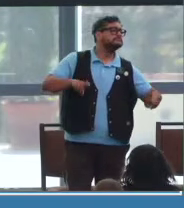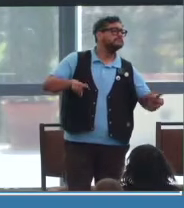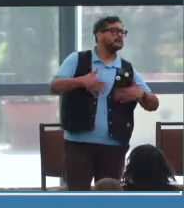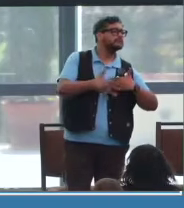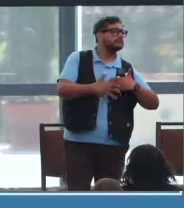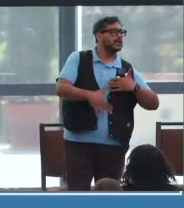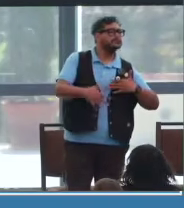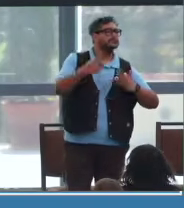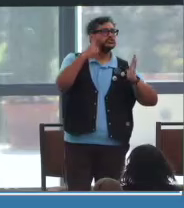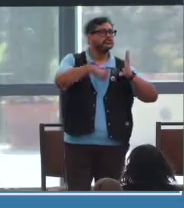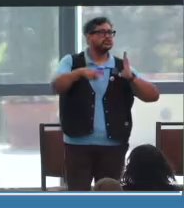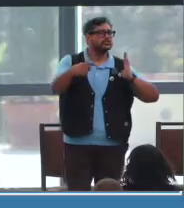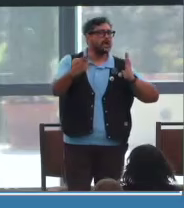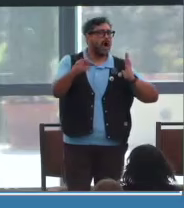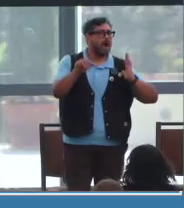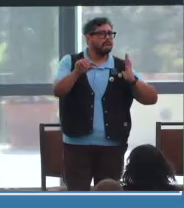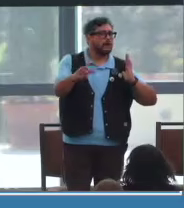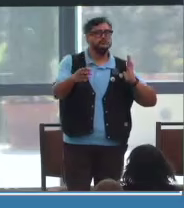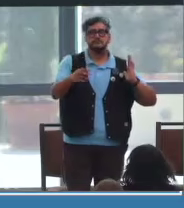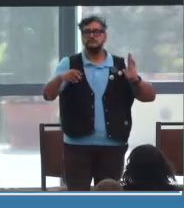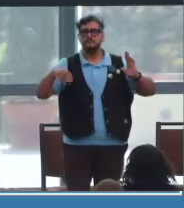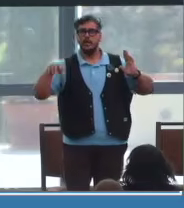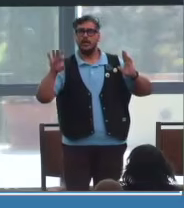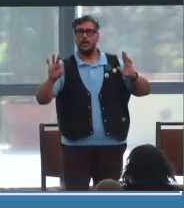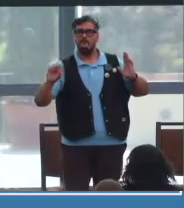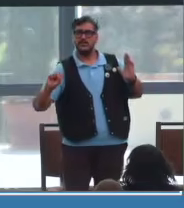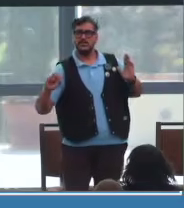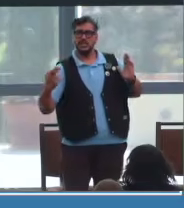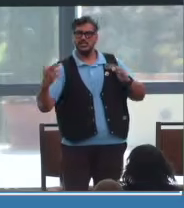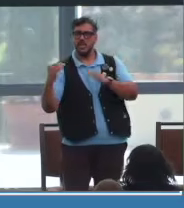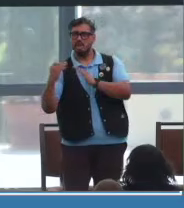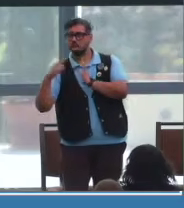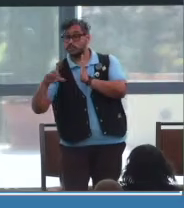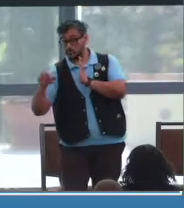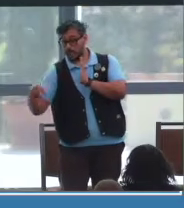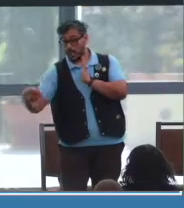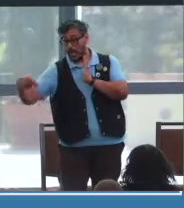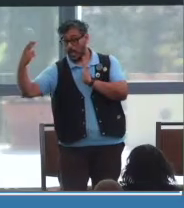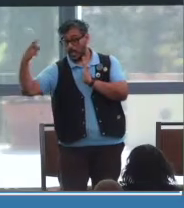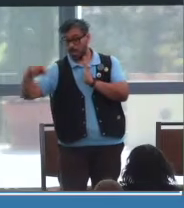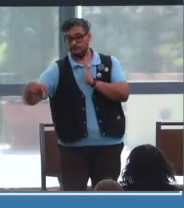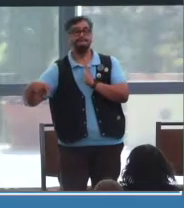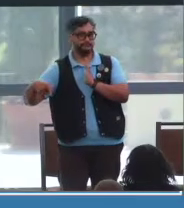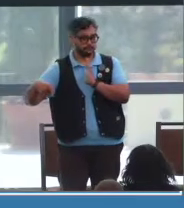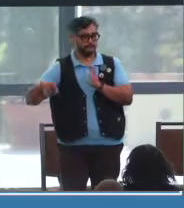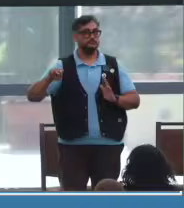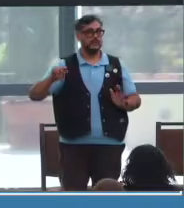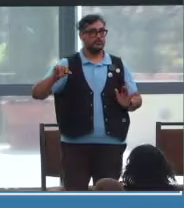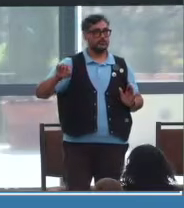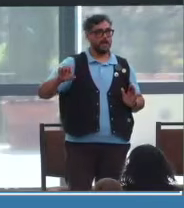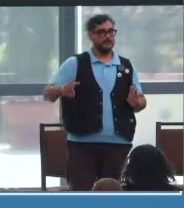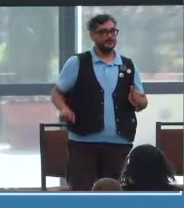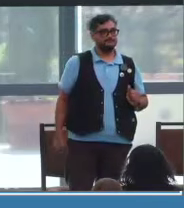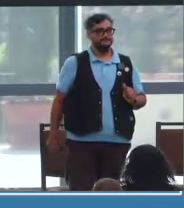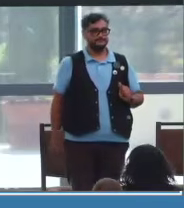hormone levels. You can look at the FSH levels, and if they're high, then that can also indicate menopause.